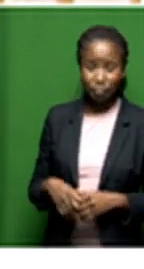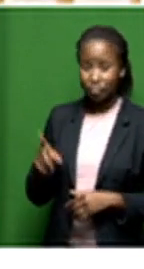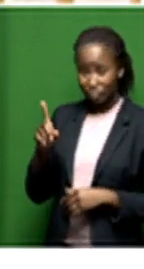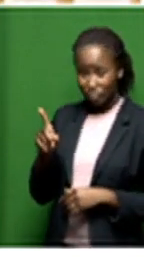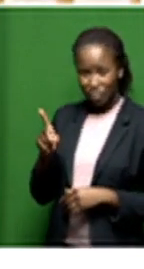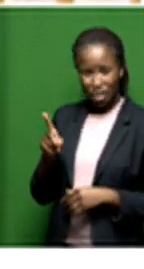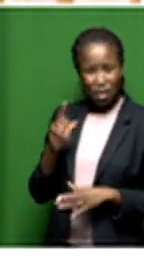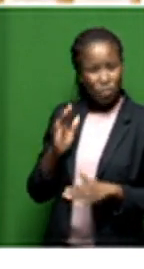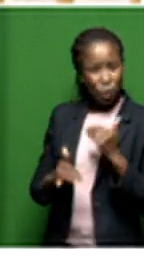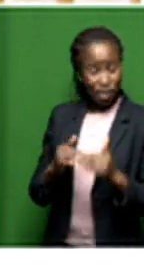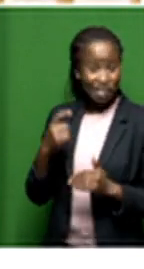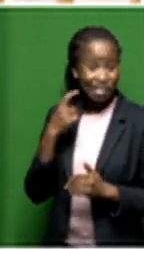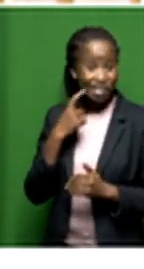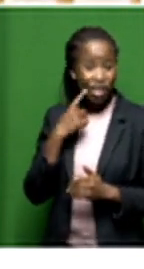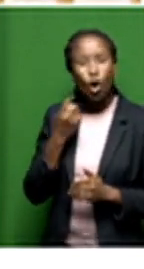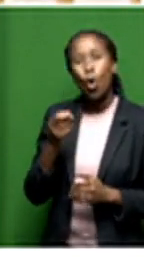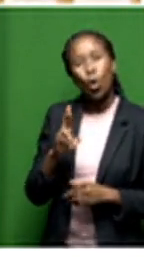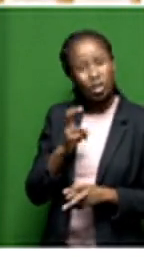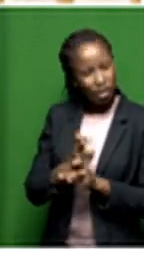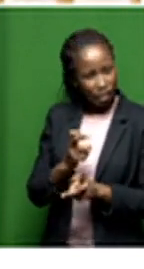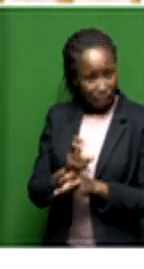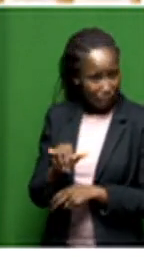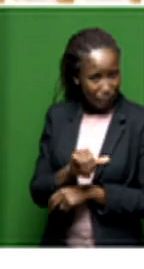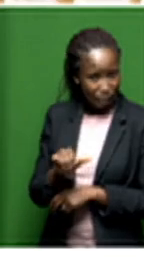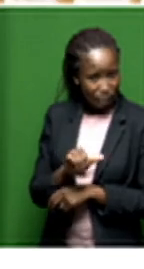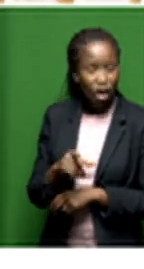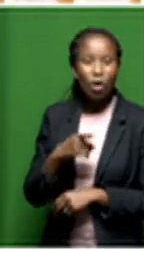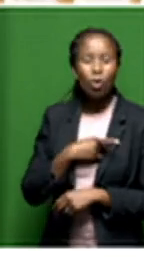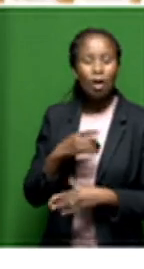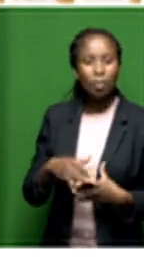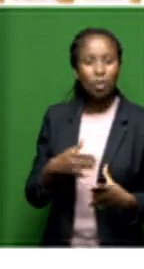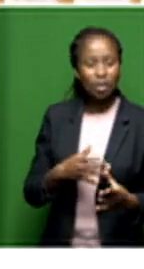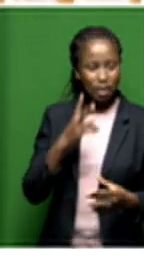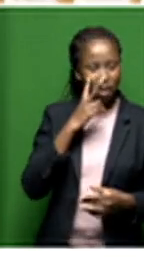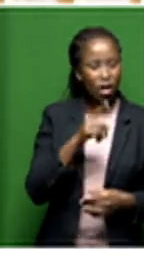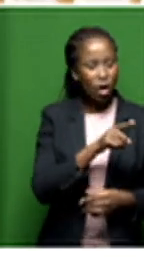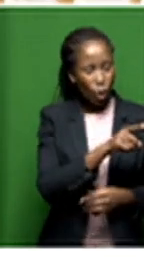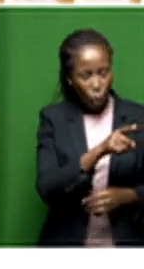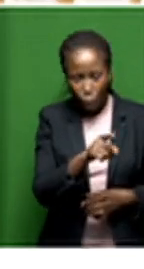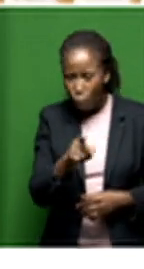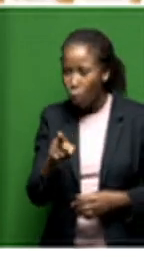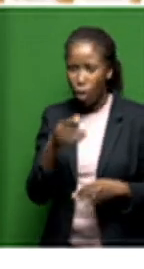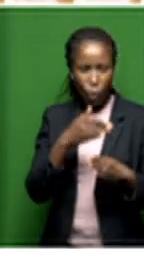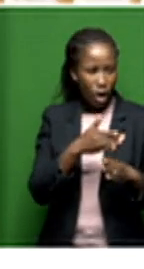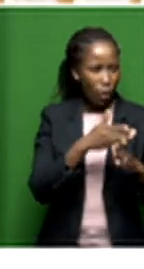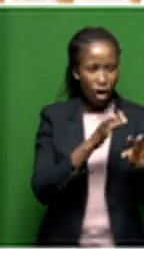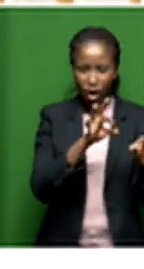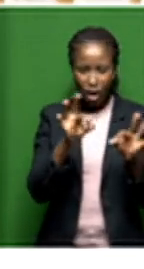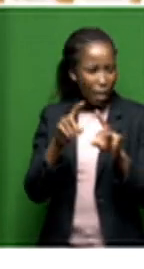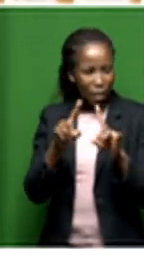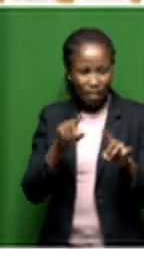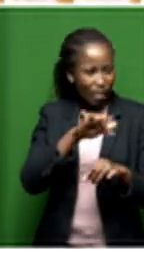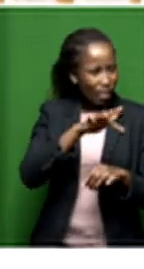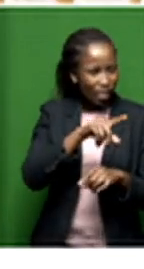difficult is that process, though, when you still have all the office bearers in place and you are there to support them, but